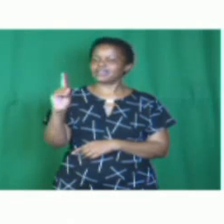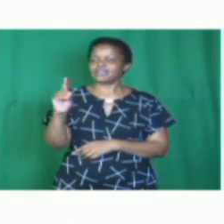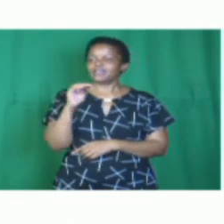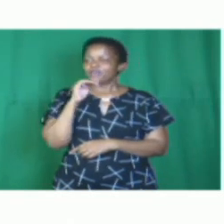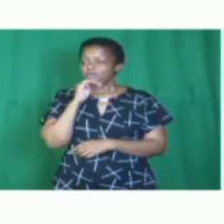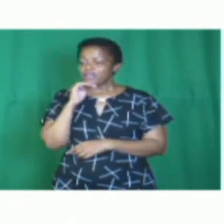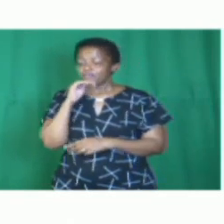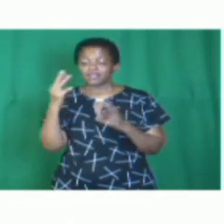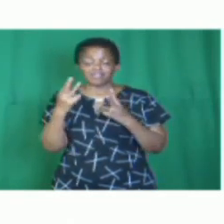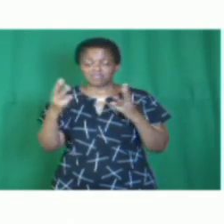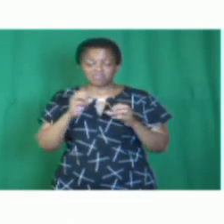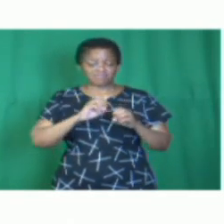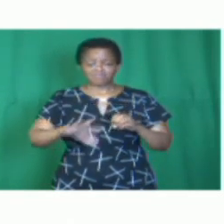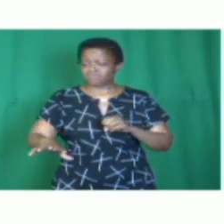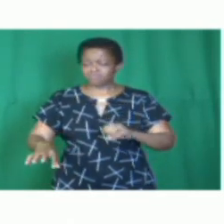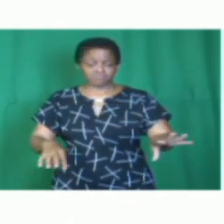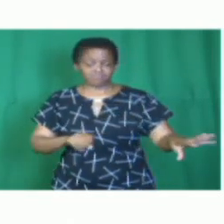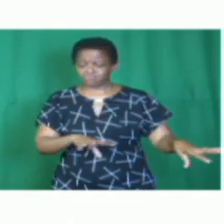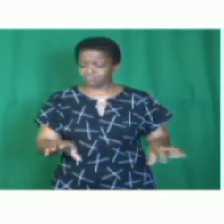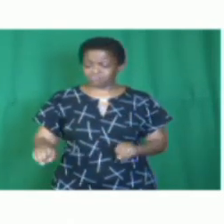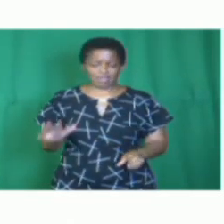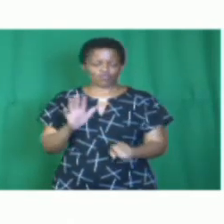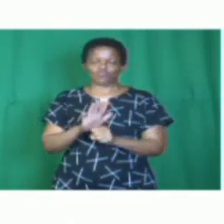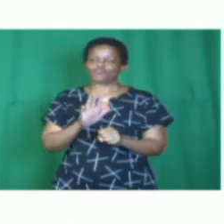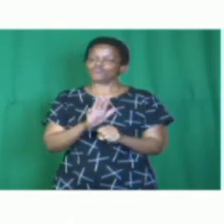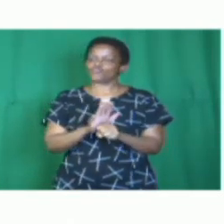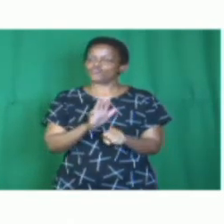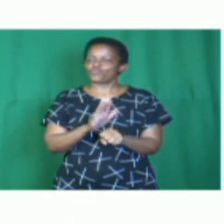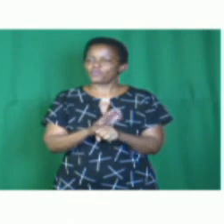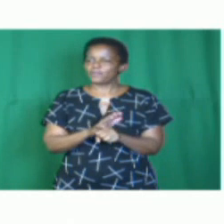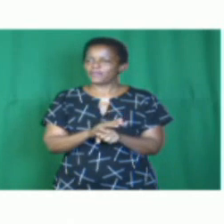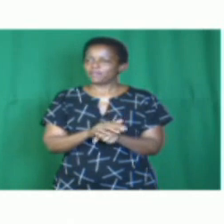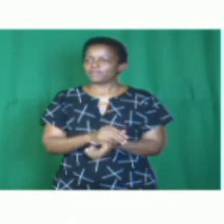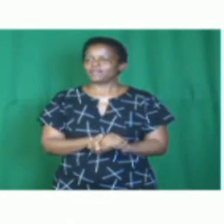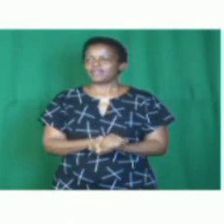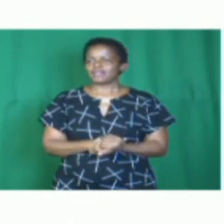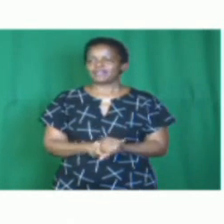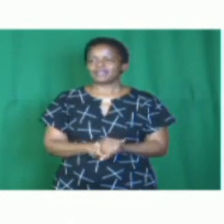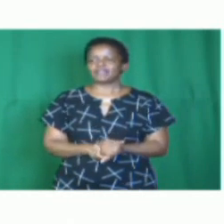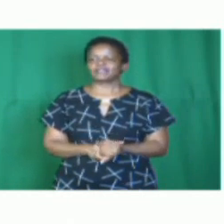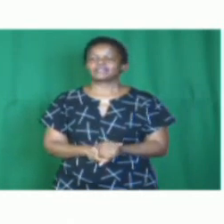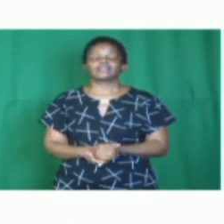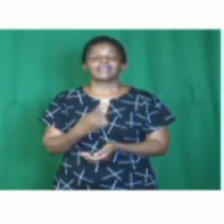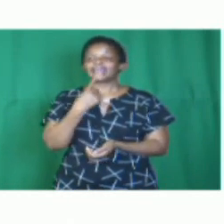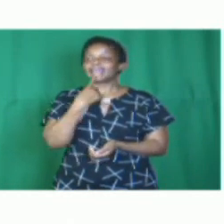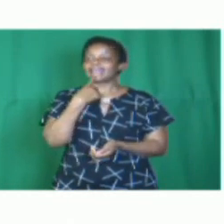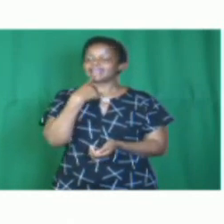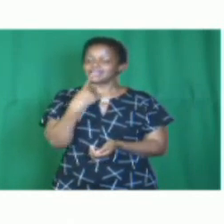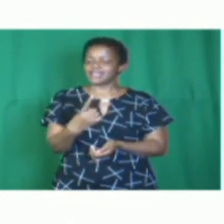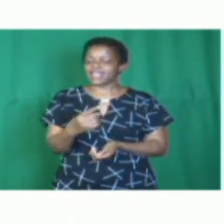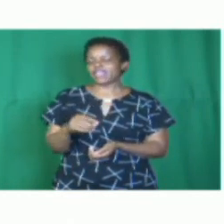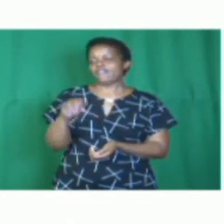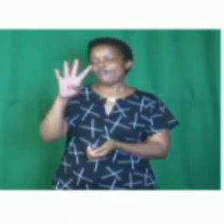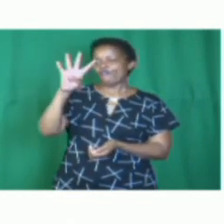literally littering the place. And he did not say from the four regions of the country, but he said four corners